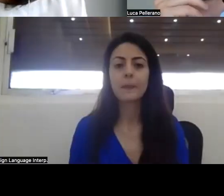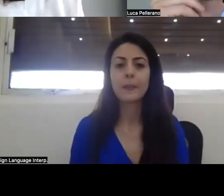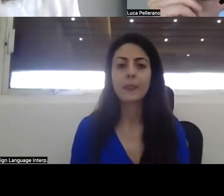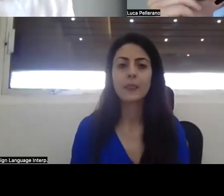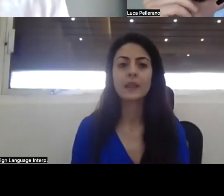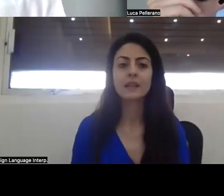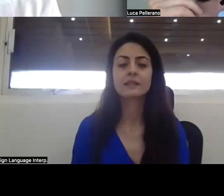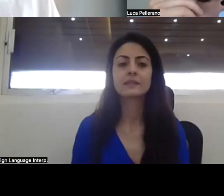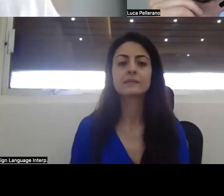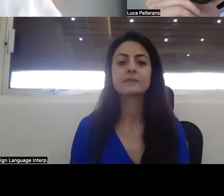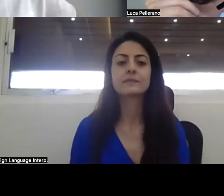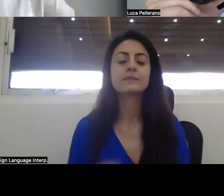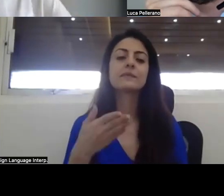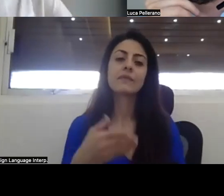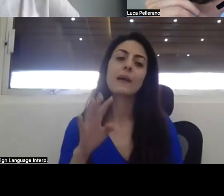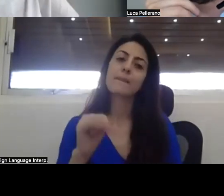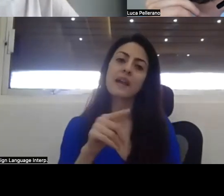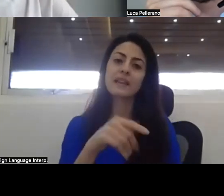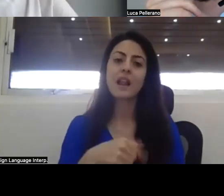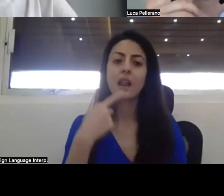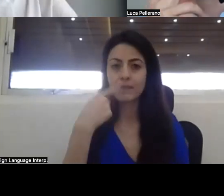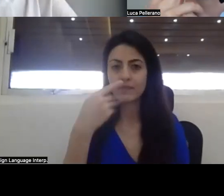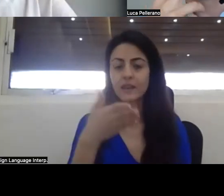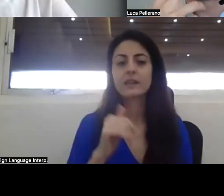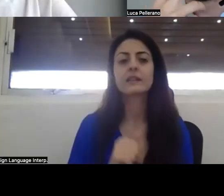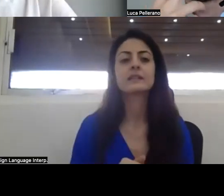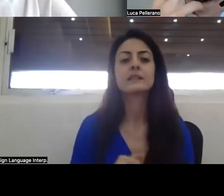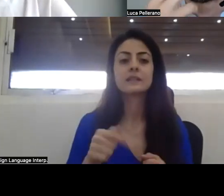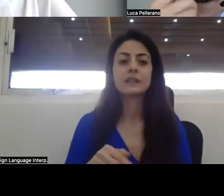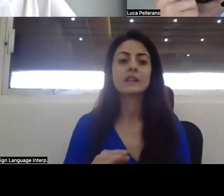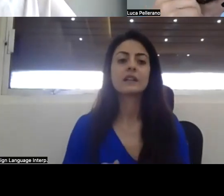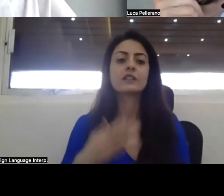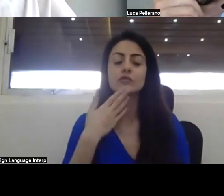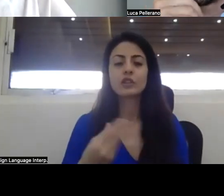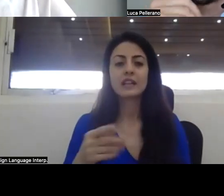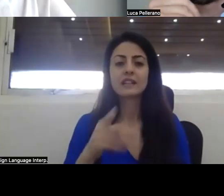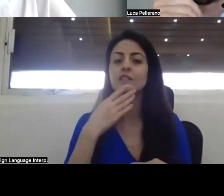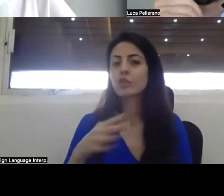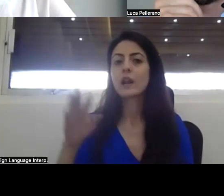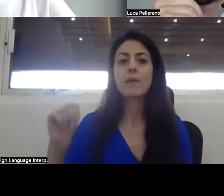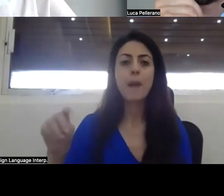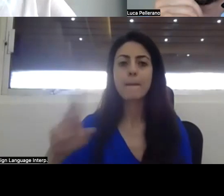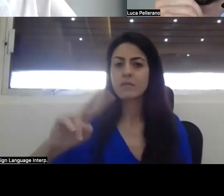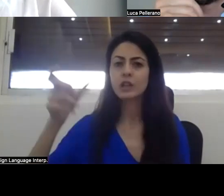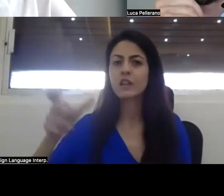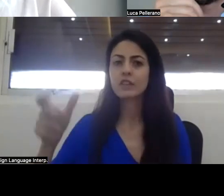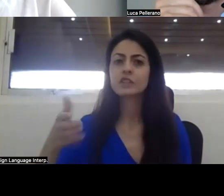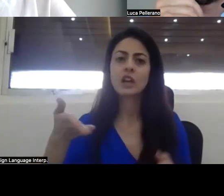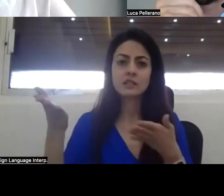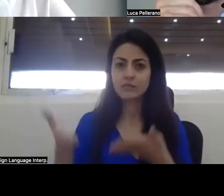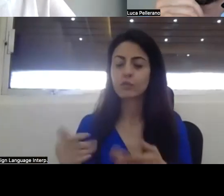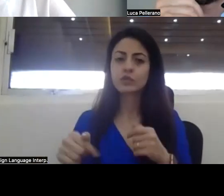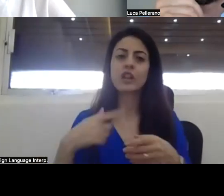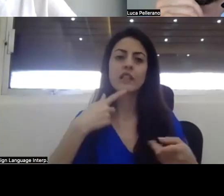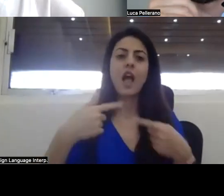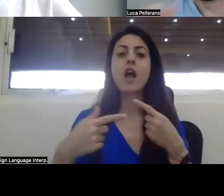the panelists for really wonderful conversation, which I know was very short. But as I said, I